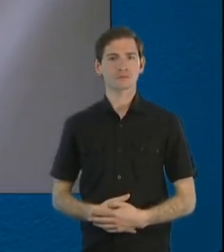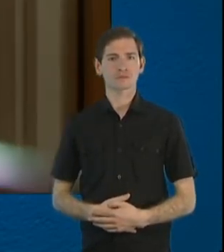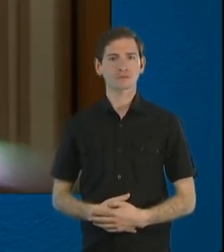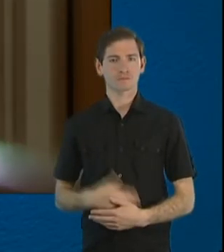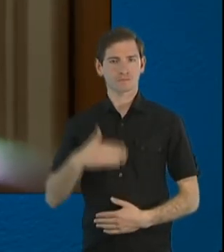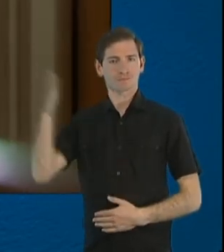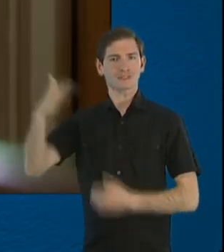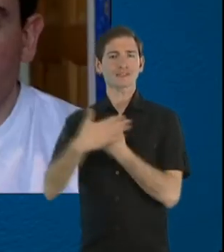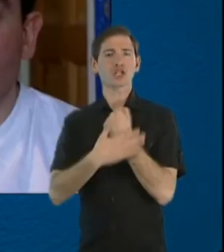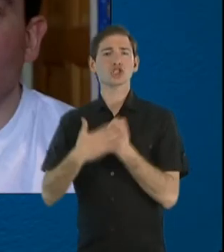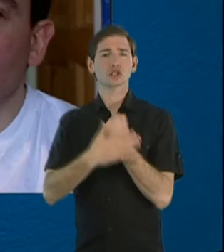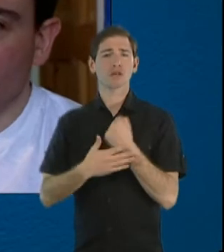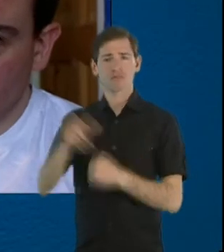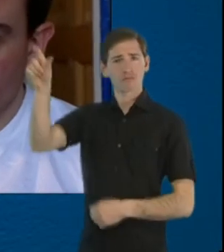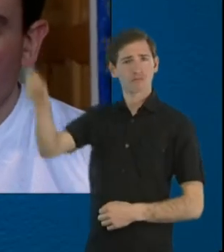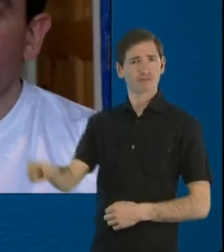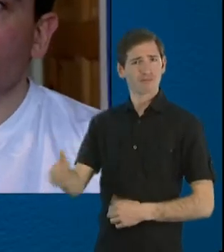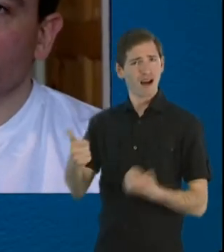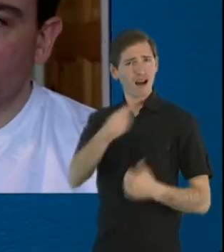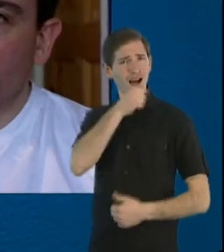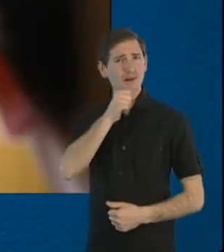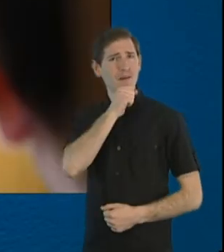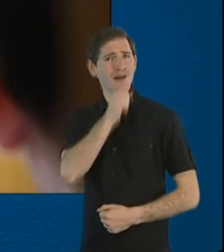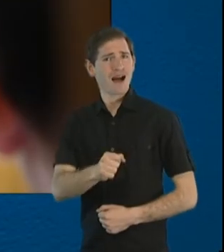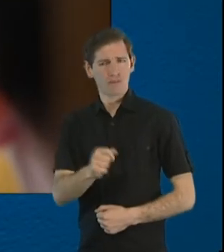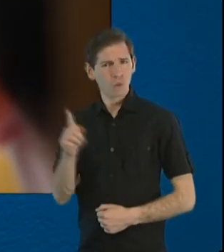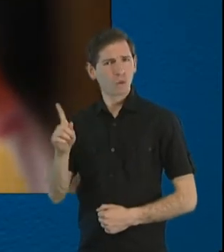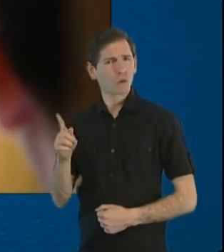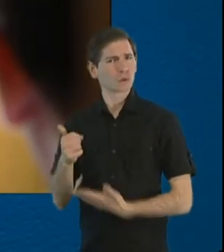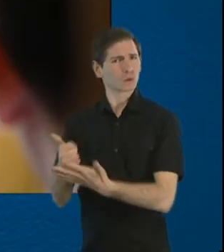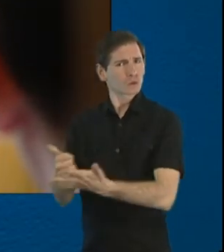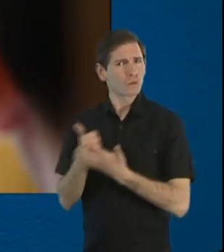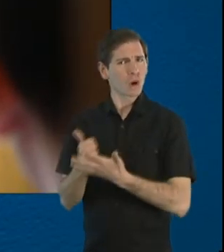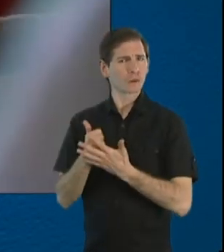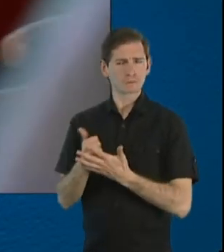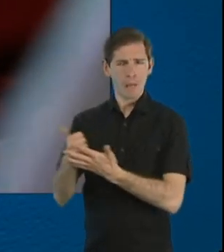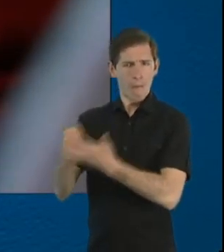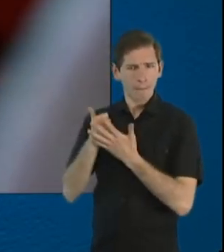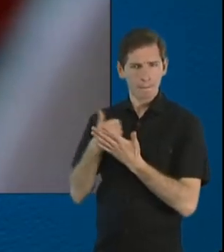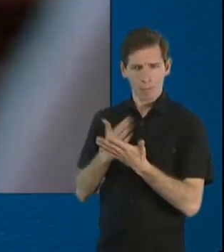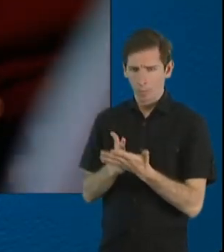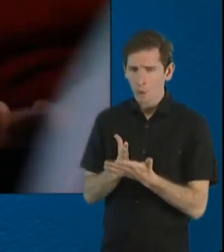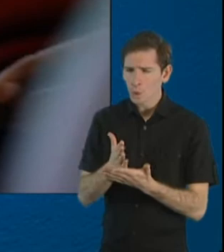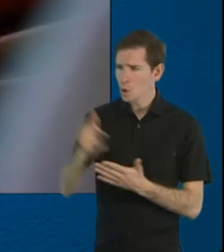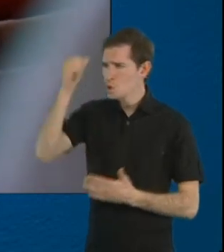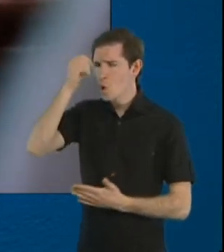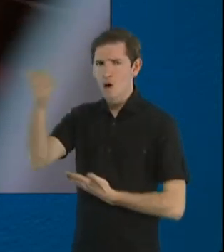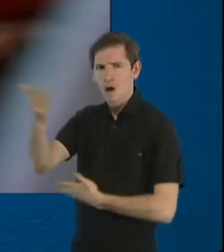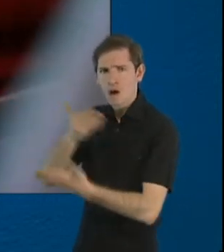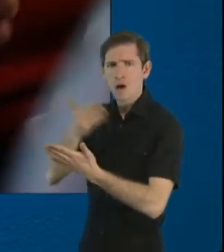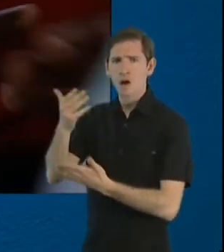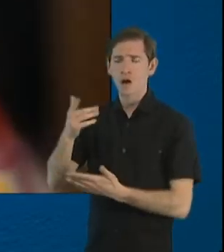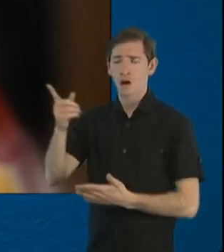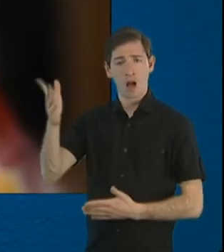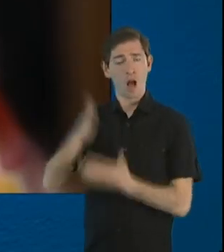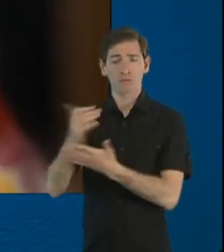I went on one Saturday. He was a reasonable guy. He was very supportive, like helping me with everything